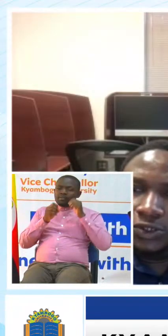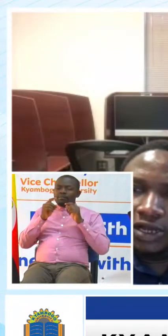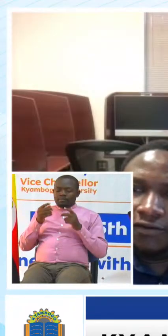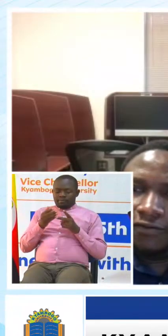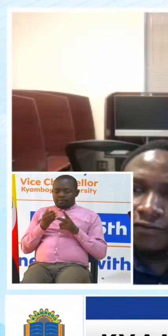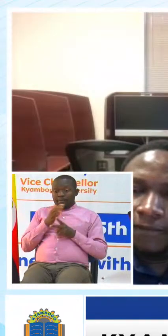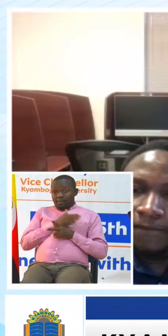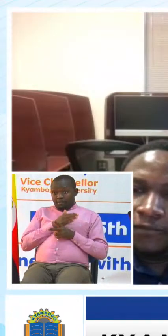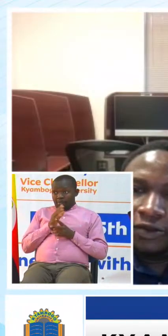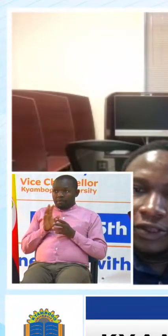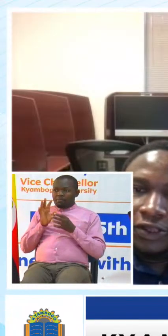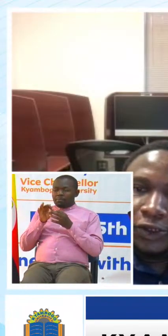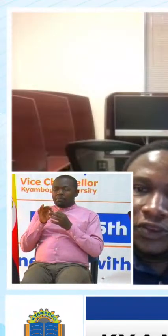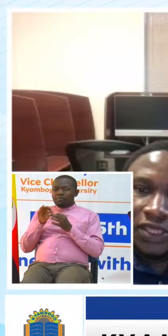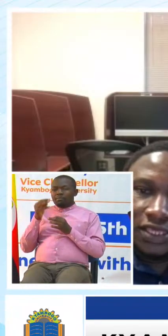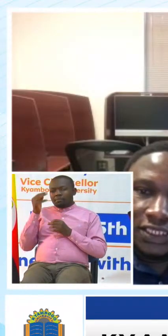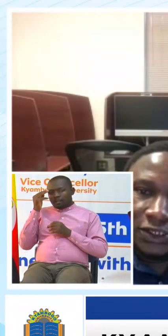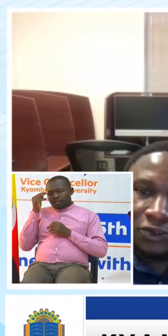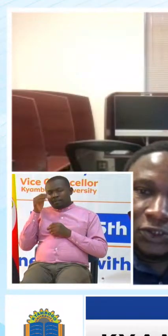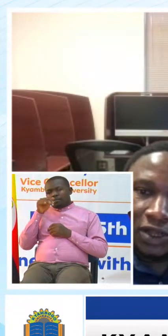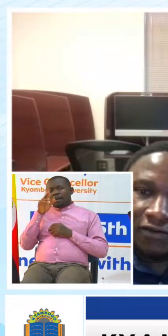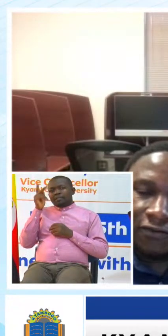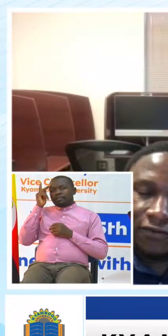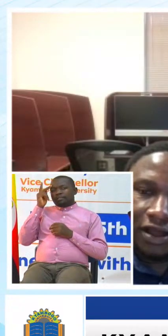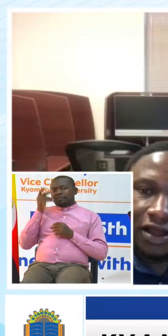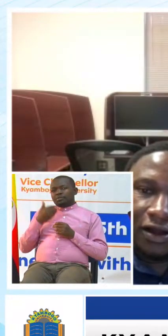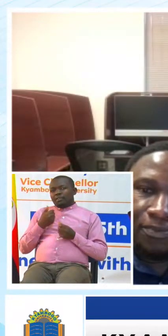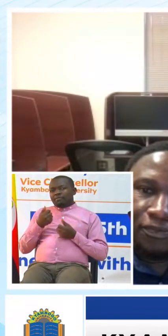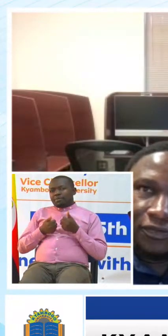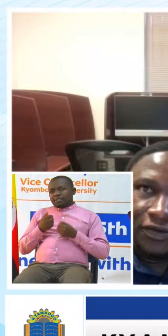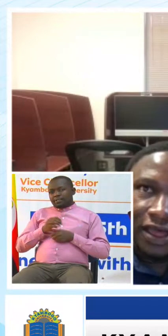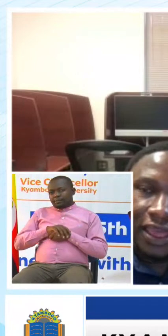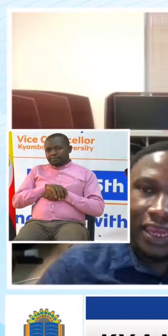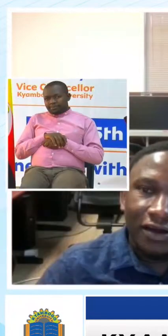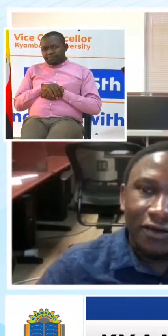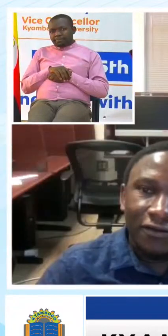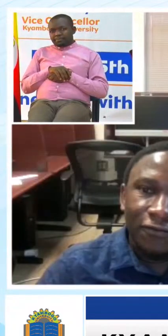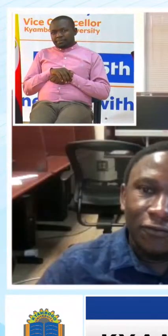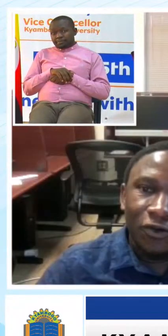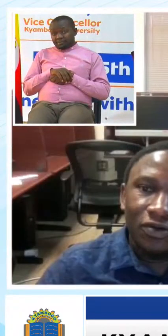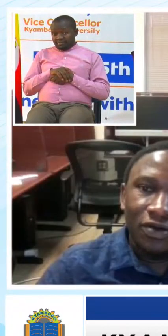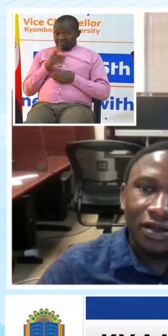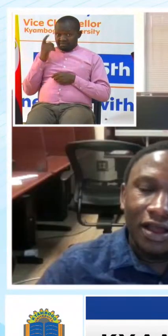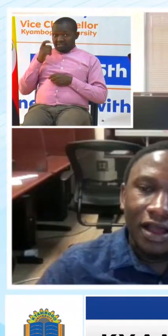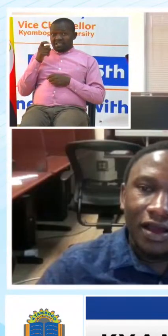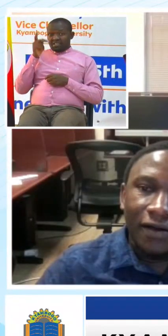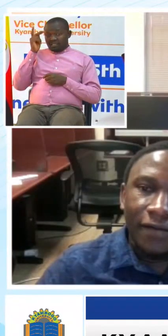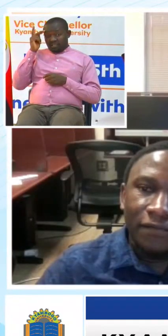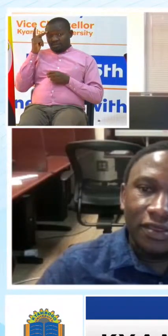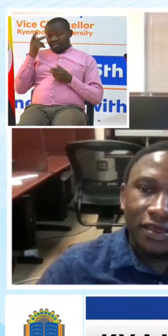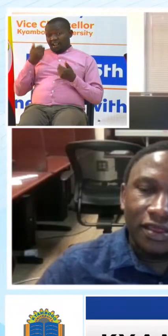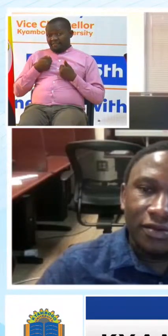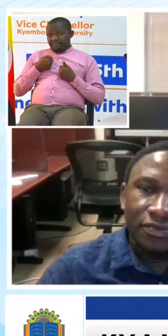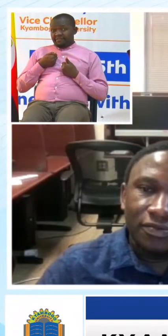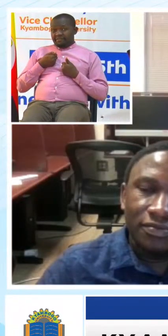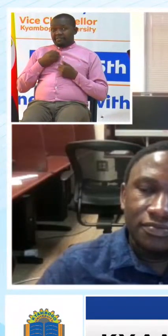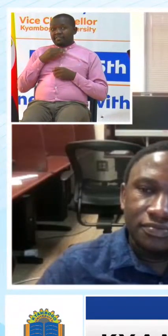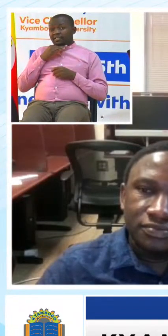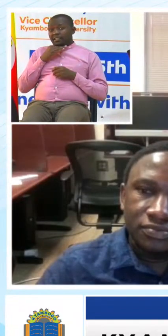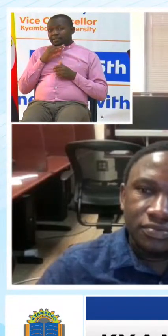skills do you have? Do you think the skills you have are enough for